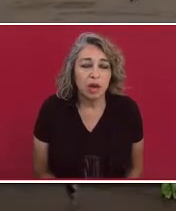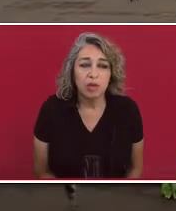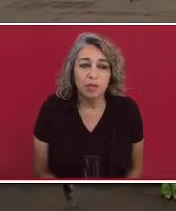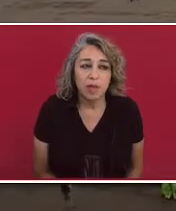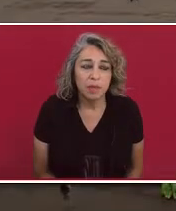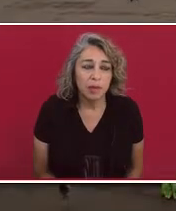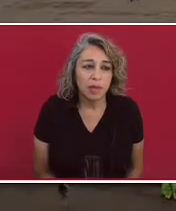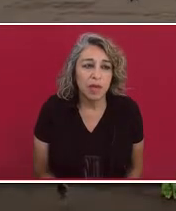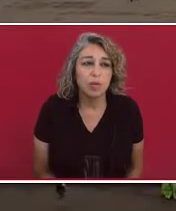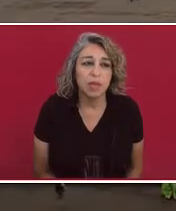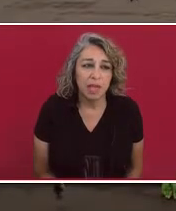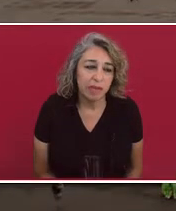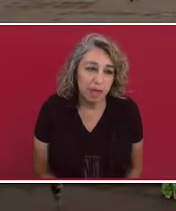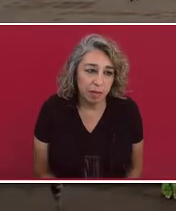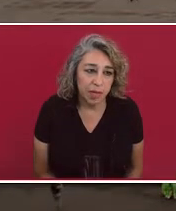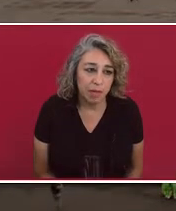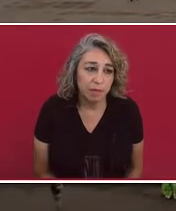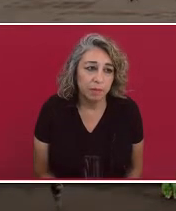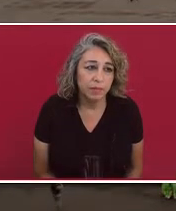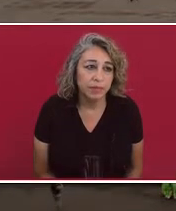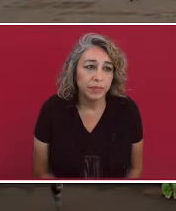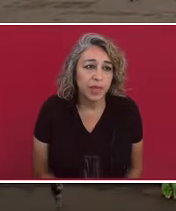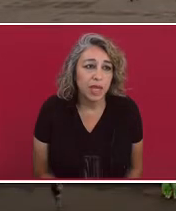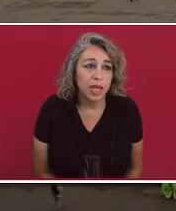that all the people get what they have coming.